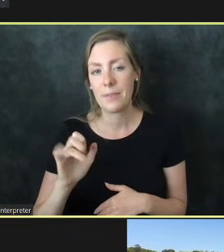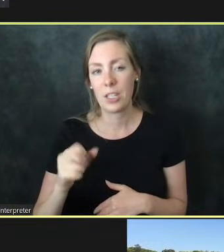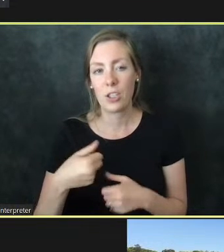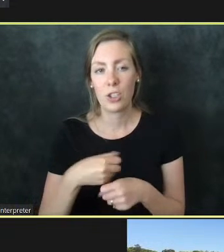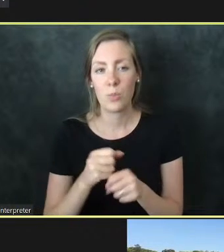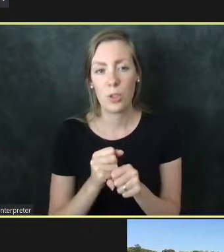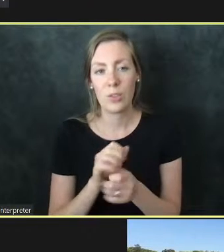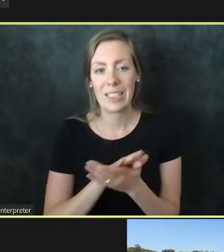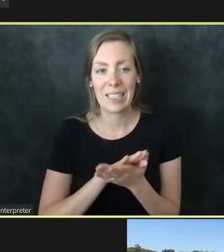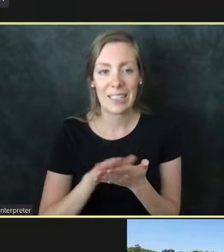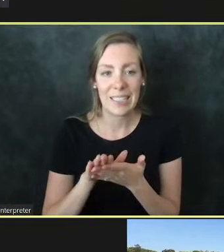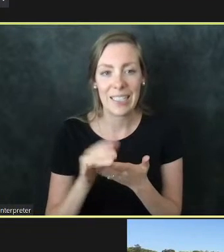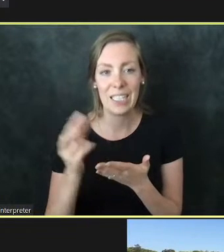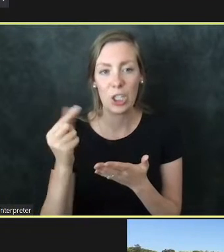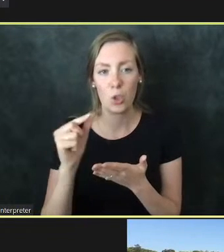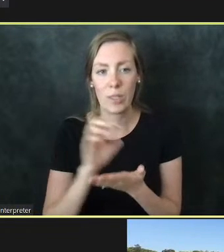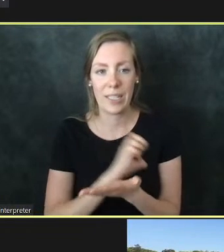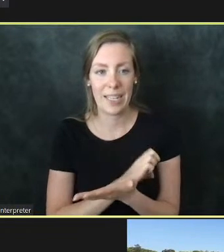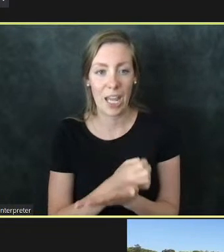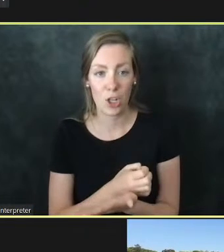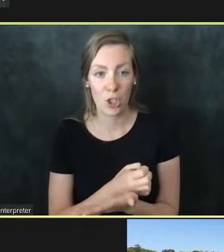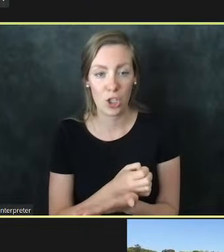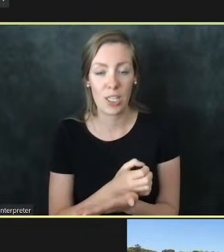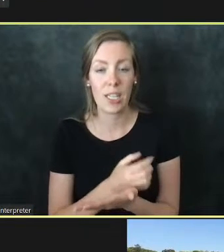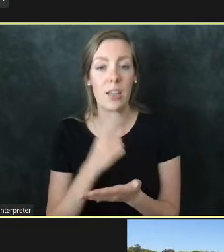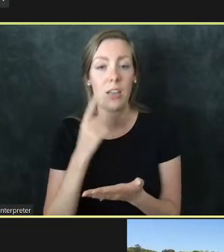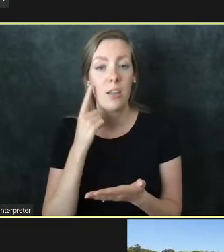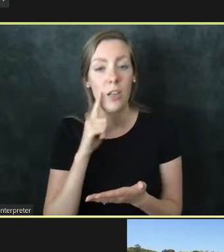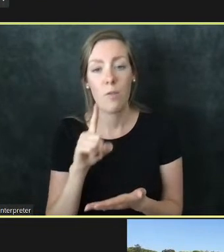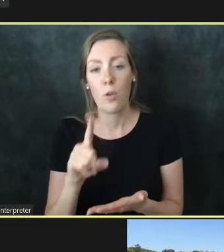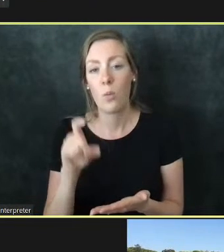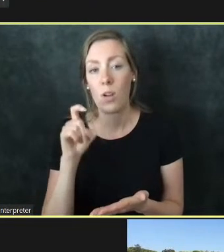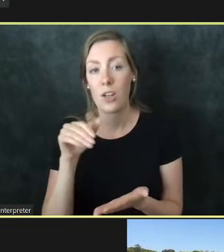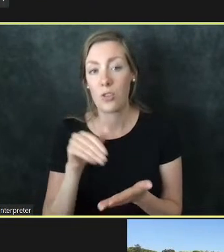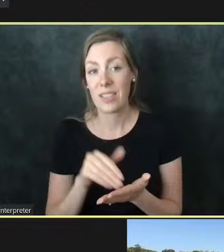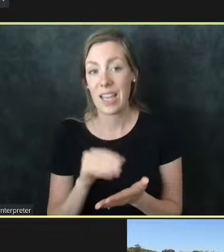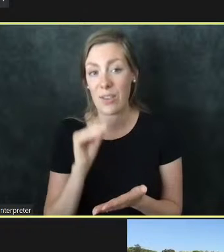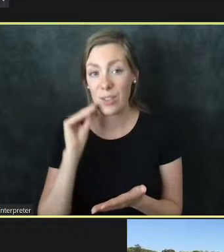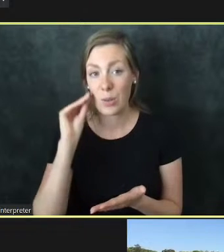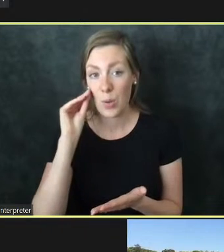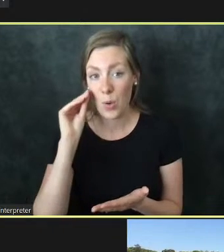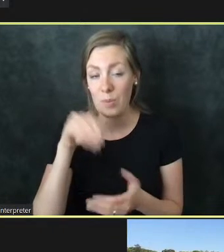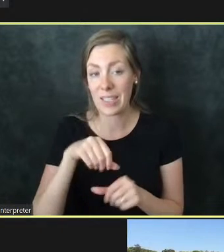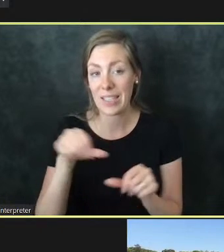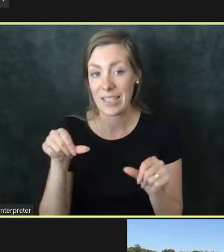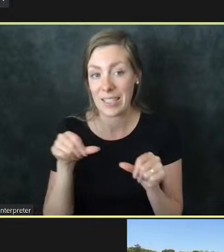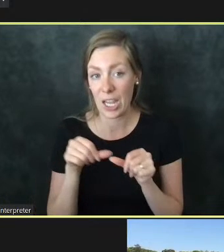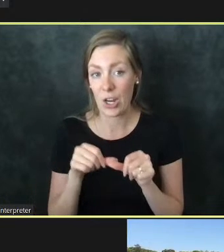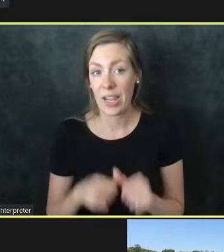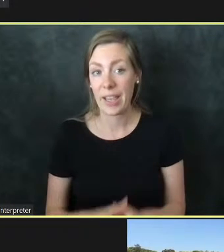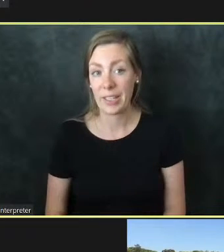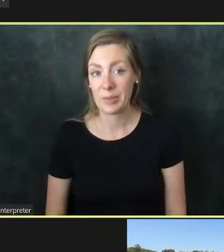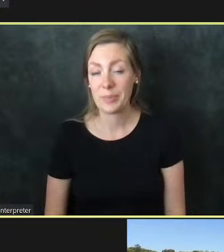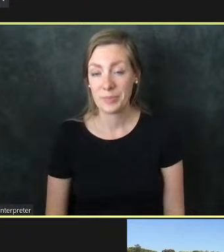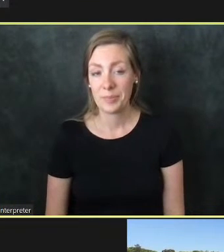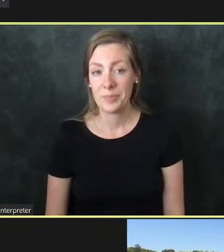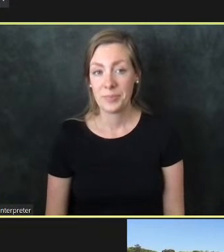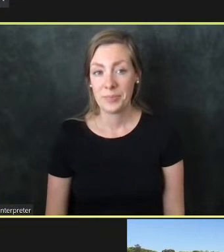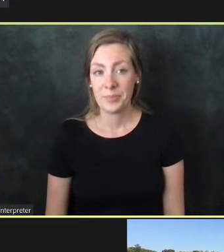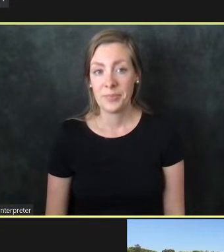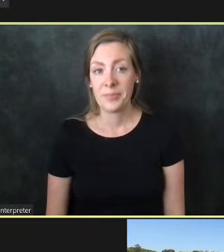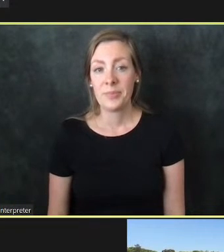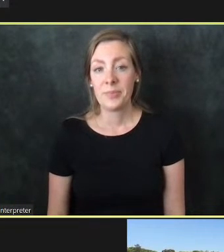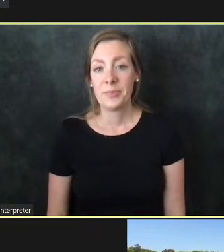energy, para supletar, providing green energy for a 100,000 homes energía in this lista area. a And más de then 1,000 we